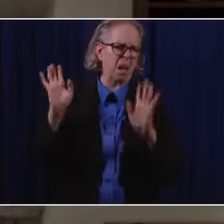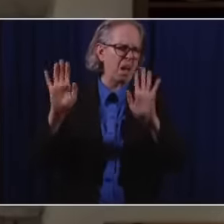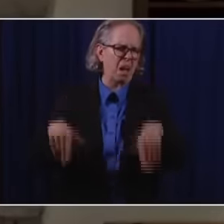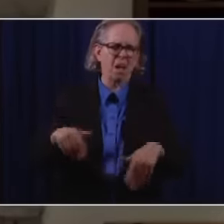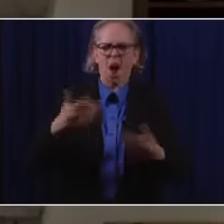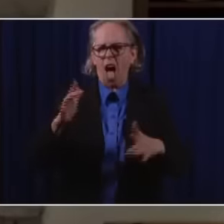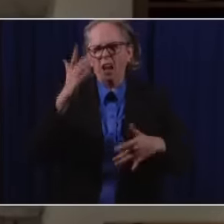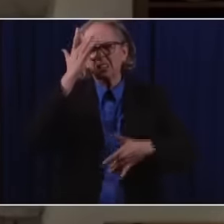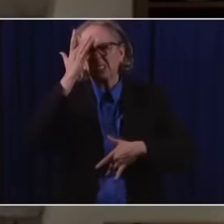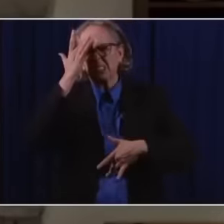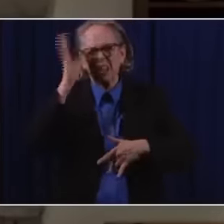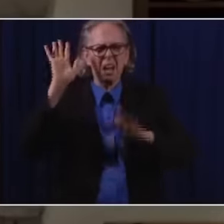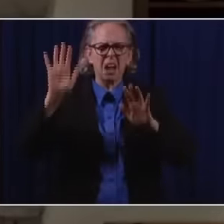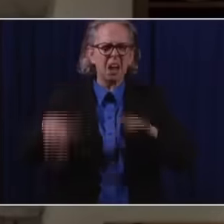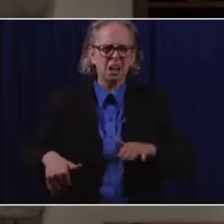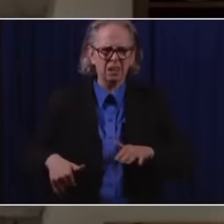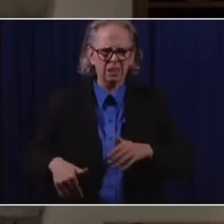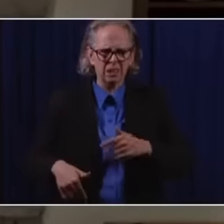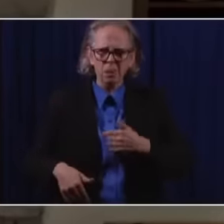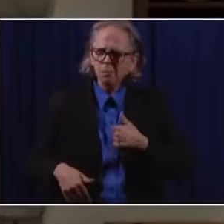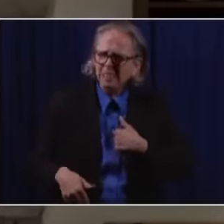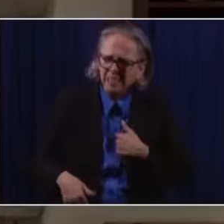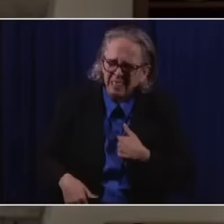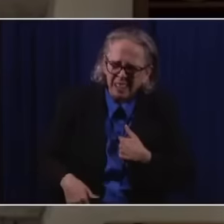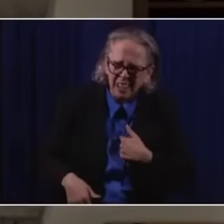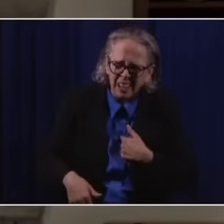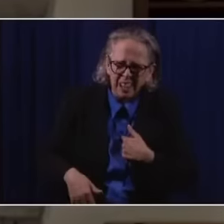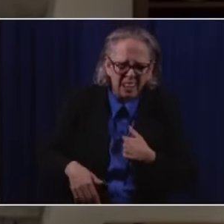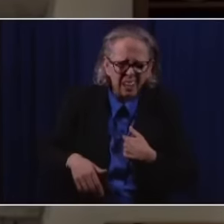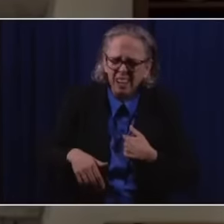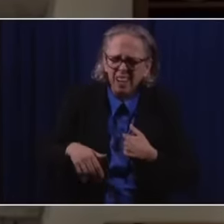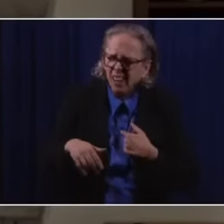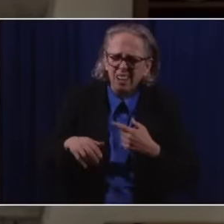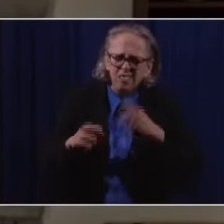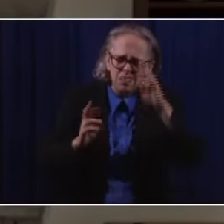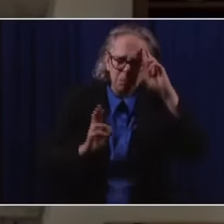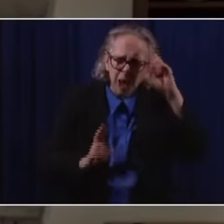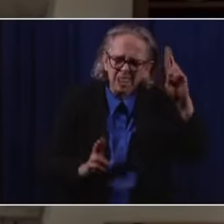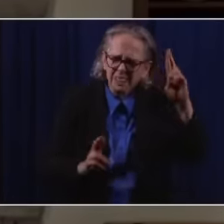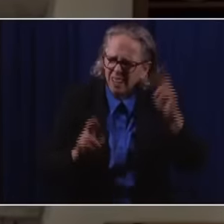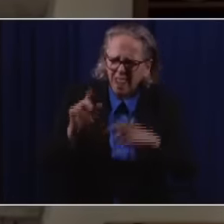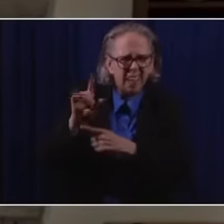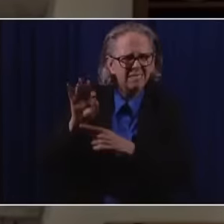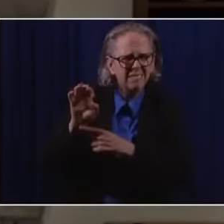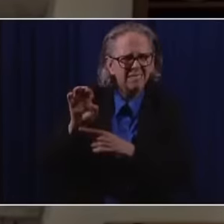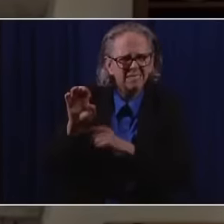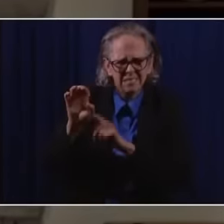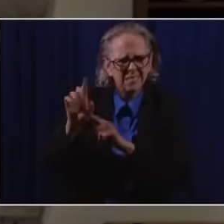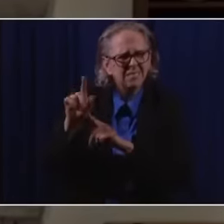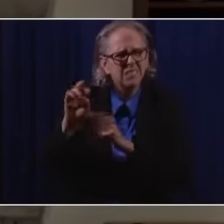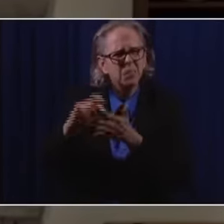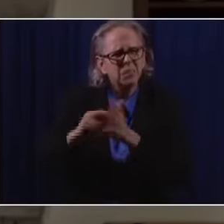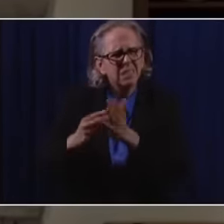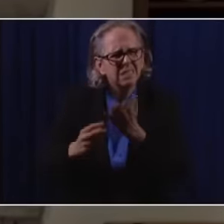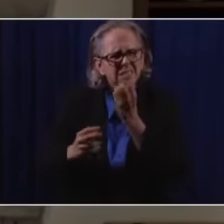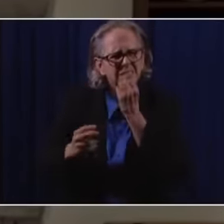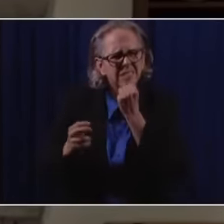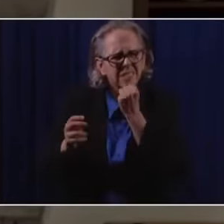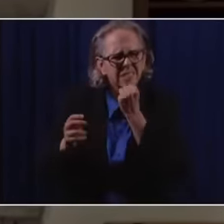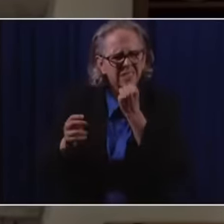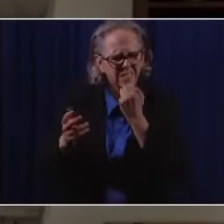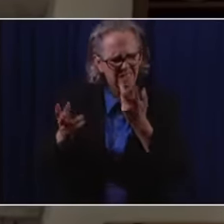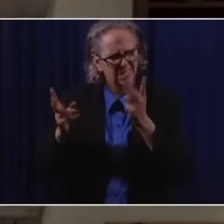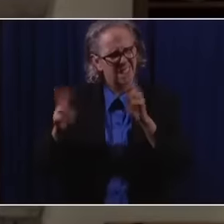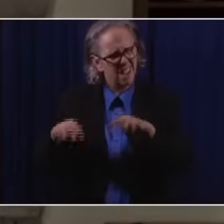just don't know how we can respect life and come up with that kind of attitude. So it